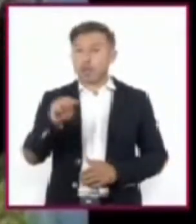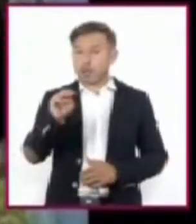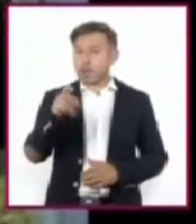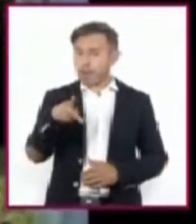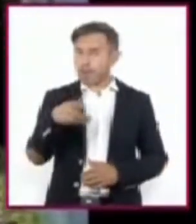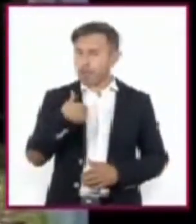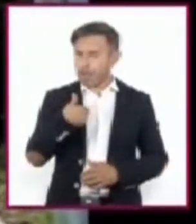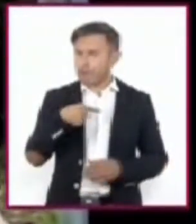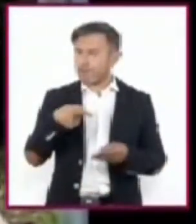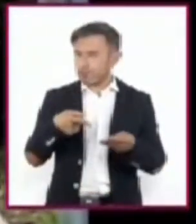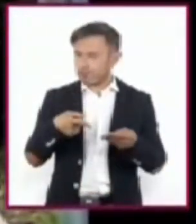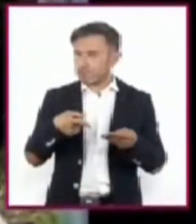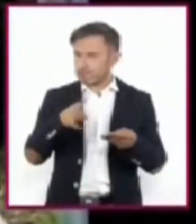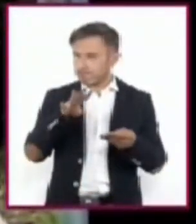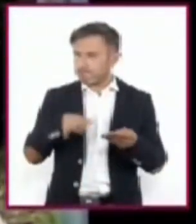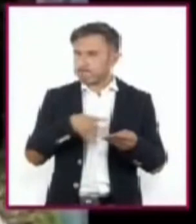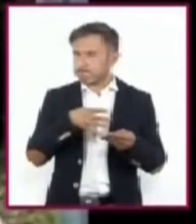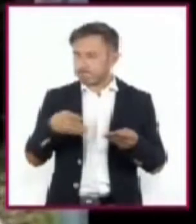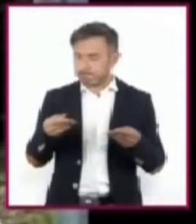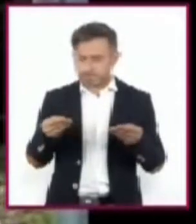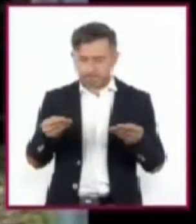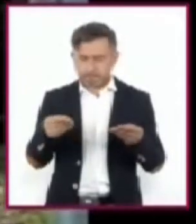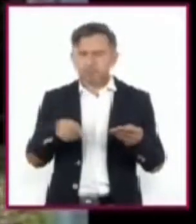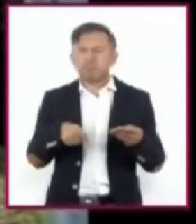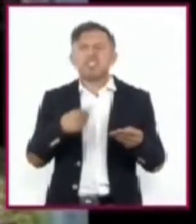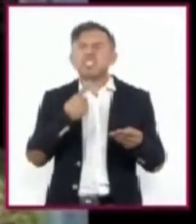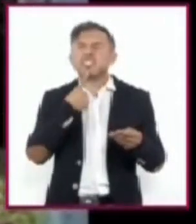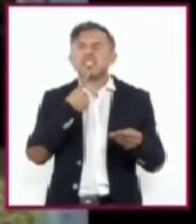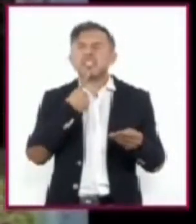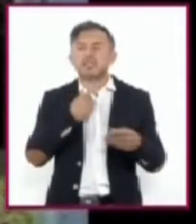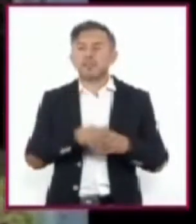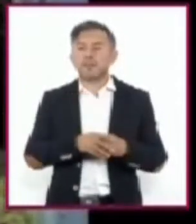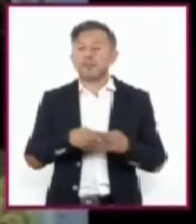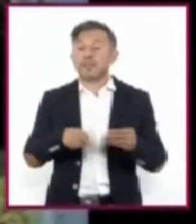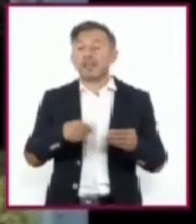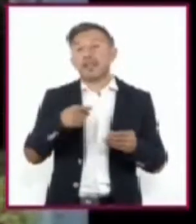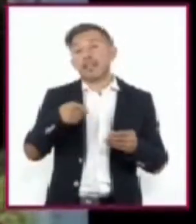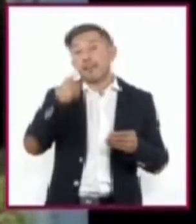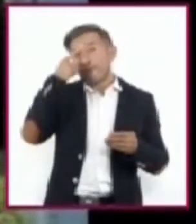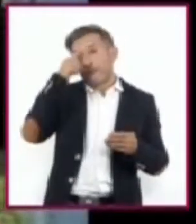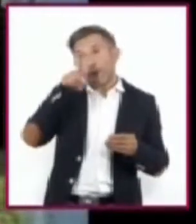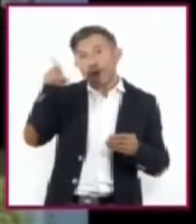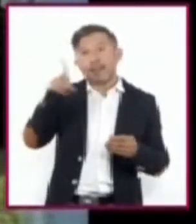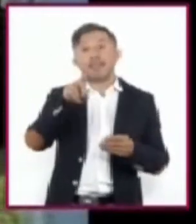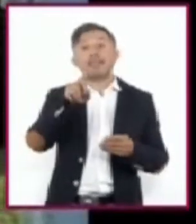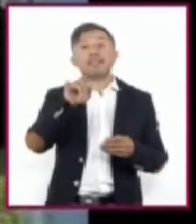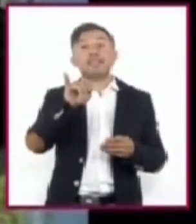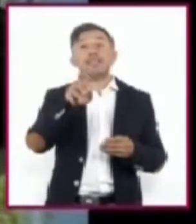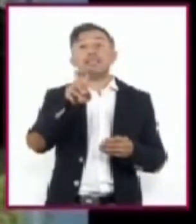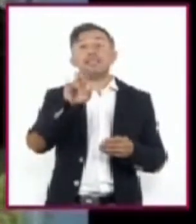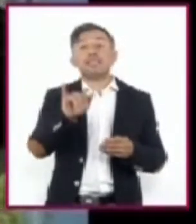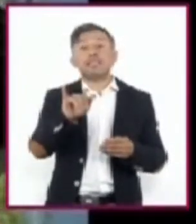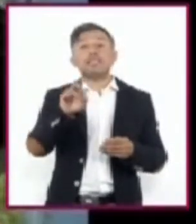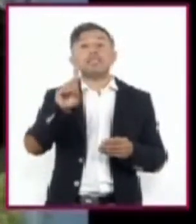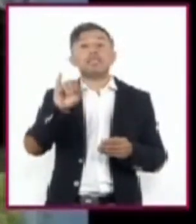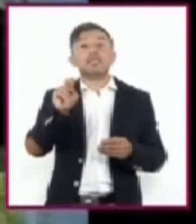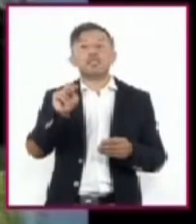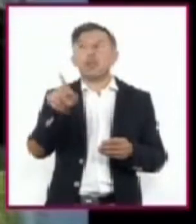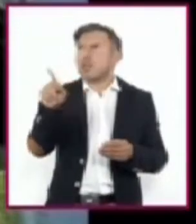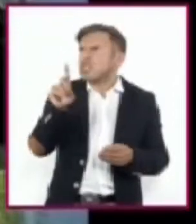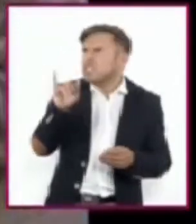What? It says, this is for Dizzy Dean. Dizzy Dean? He's